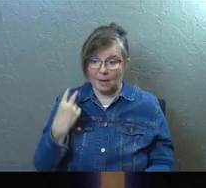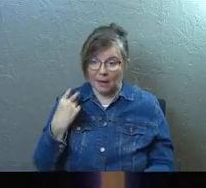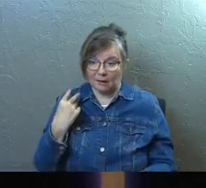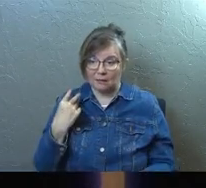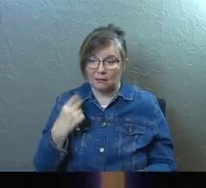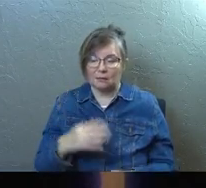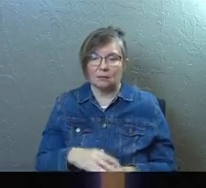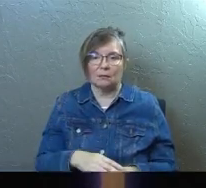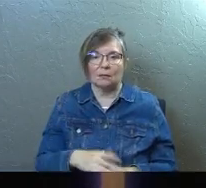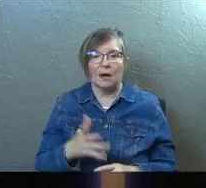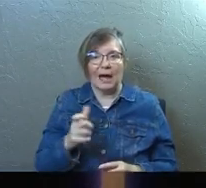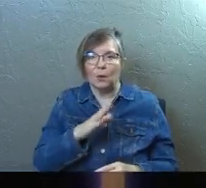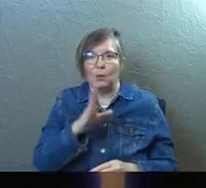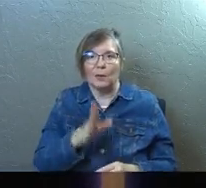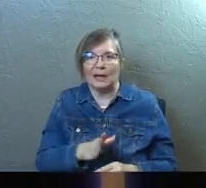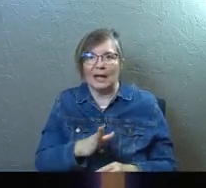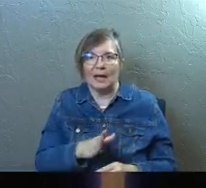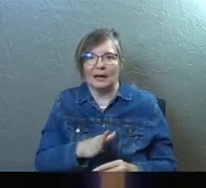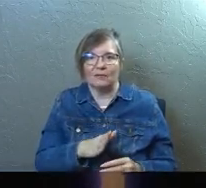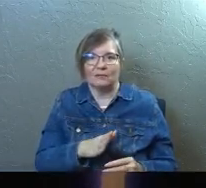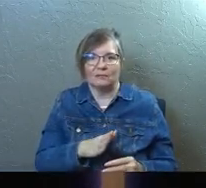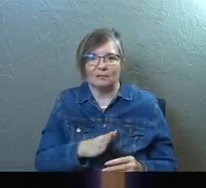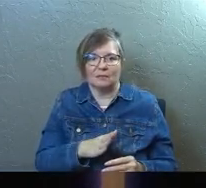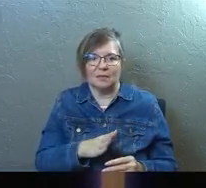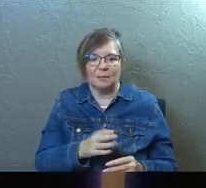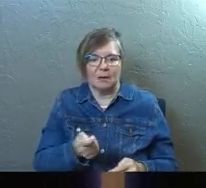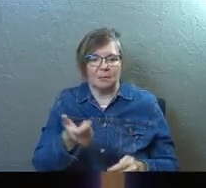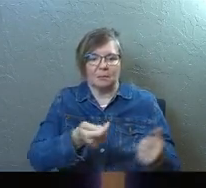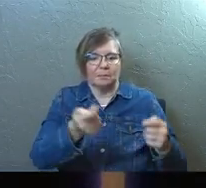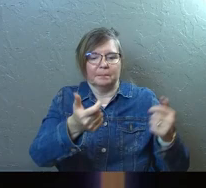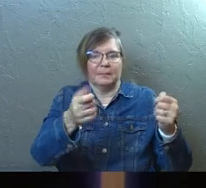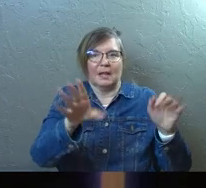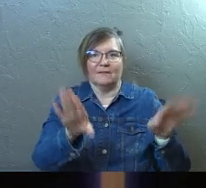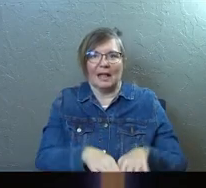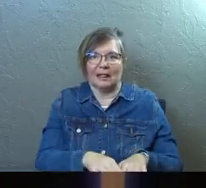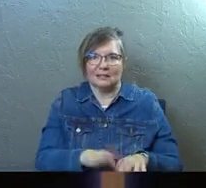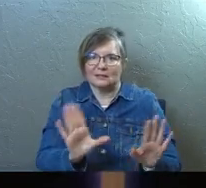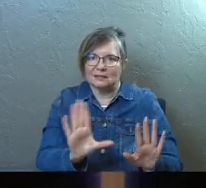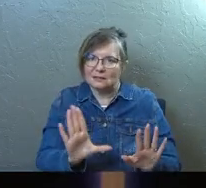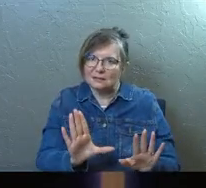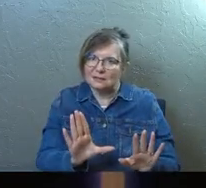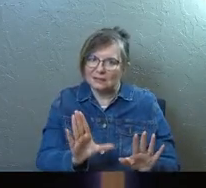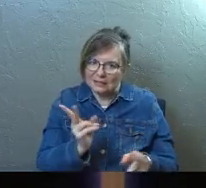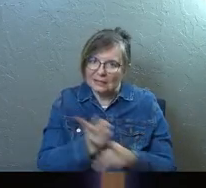back, I would never scrub the valleys out of our experiences together.